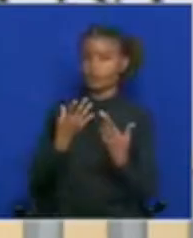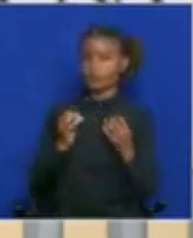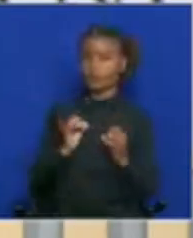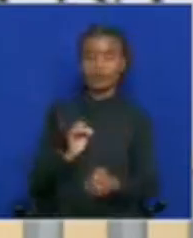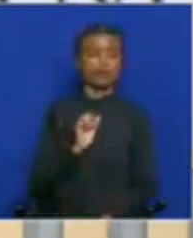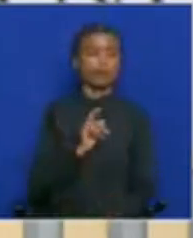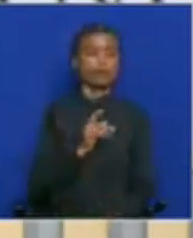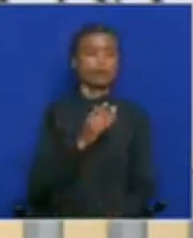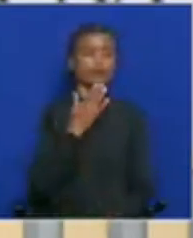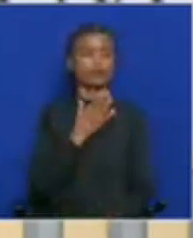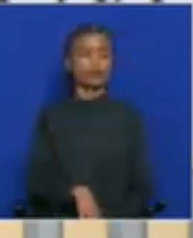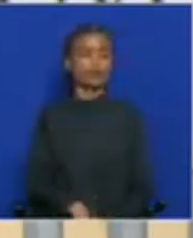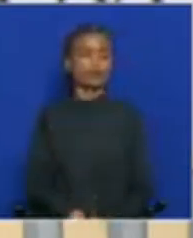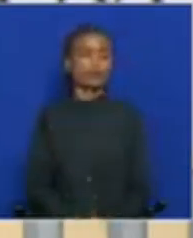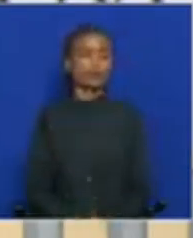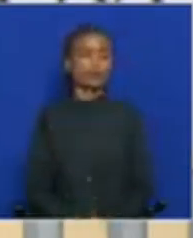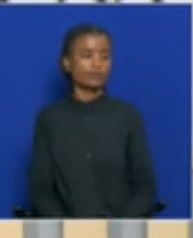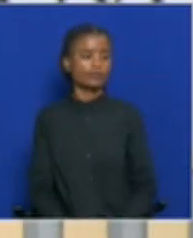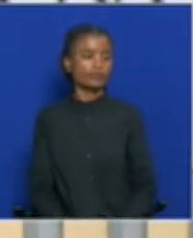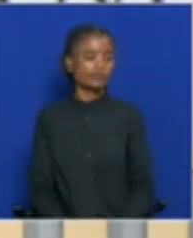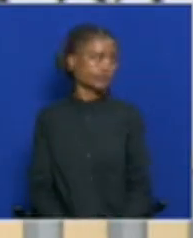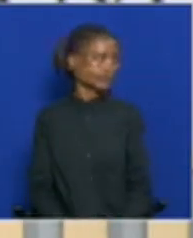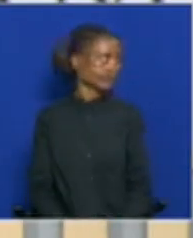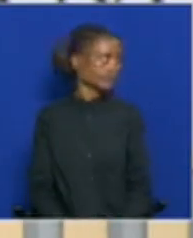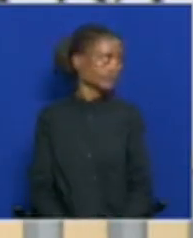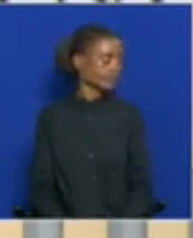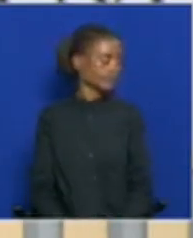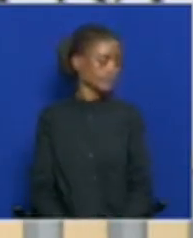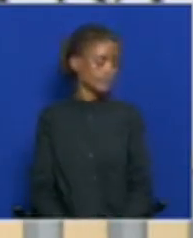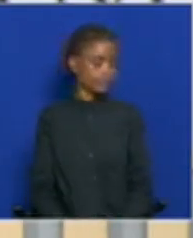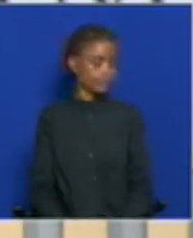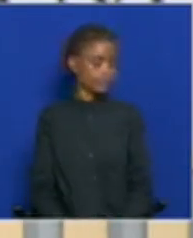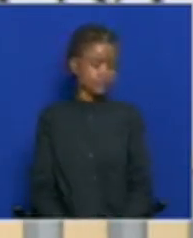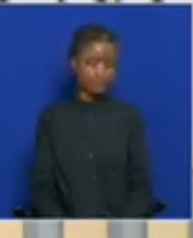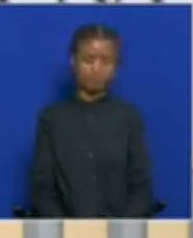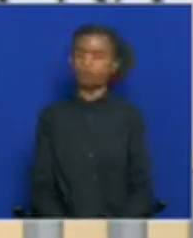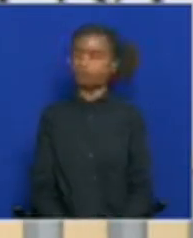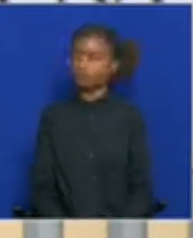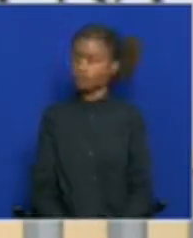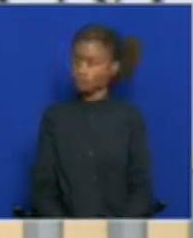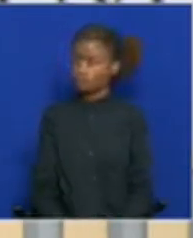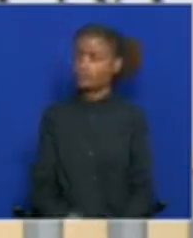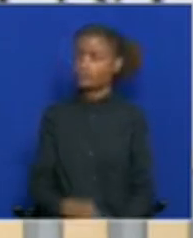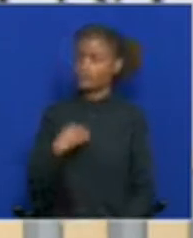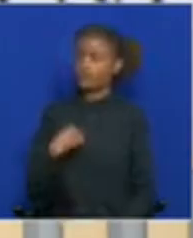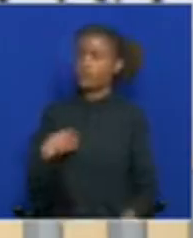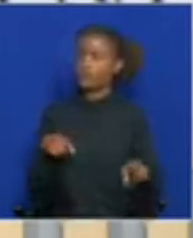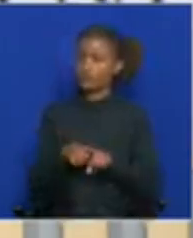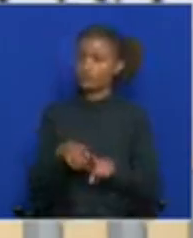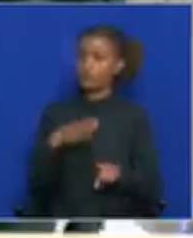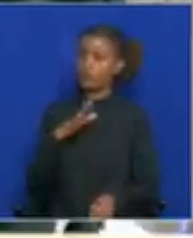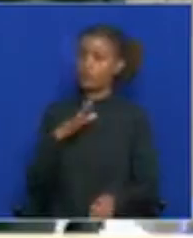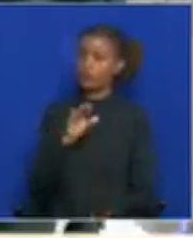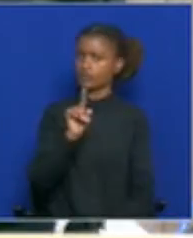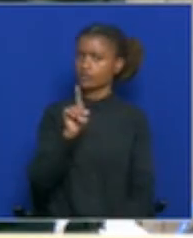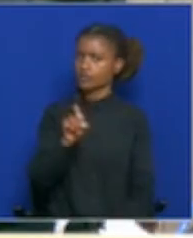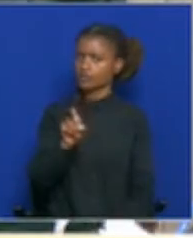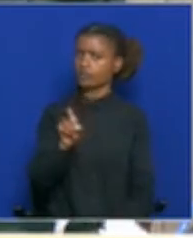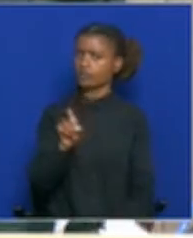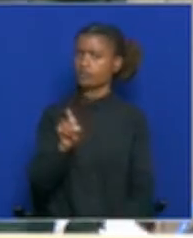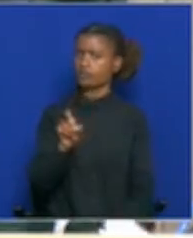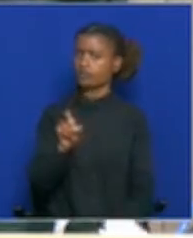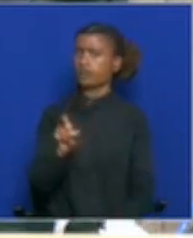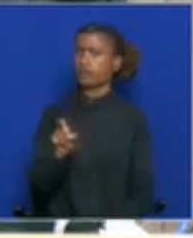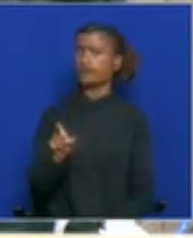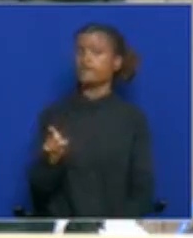I also actually wanted to raise that same issue, but I was to have based it. I think it must be